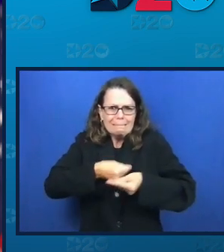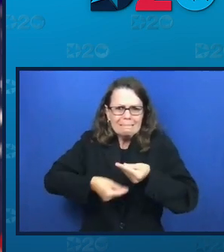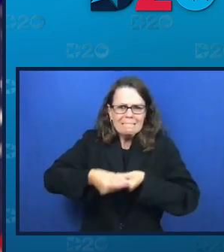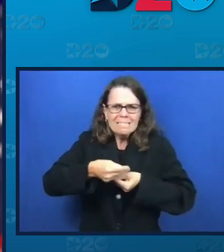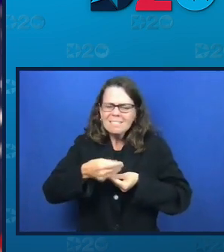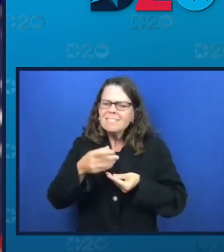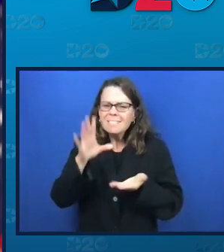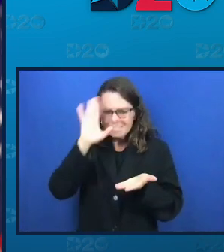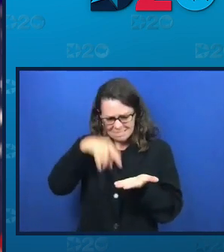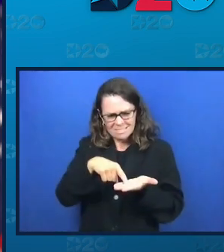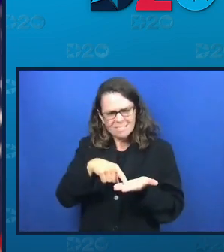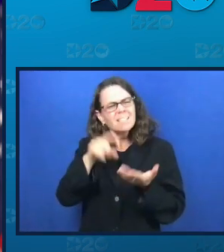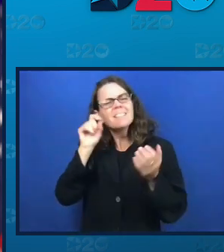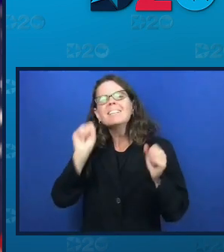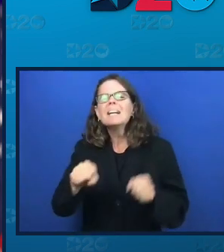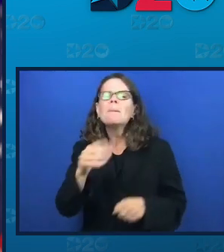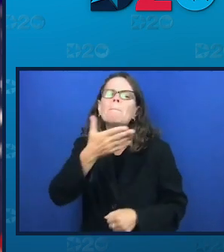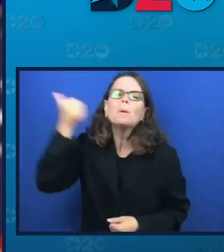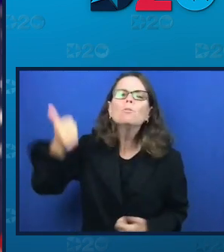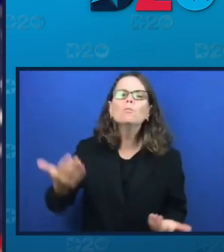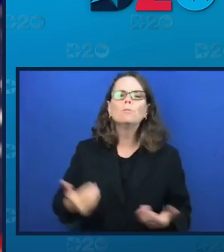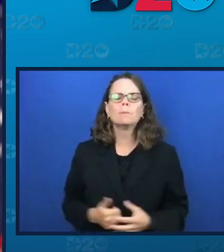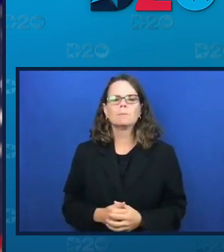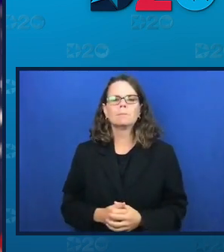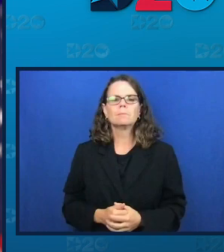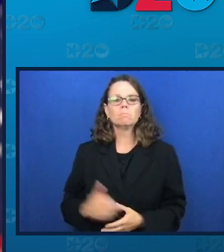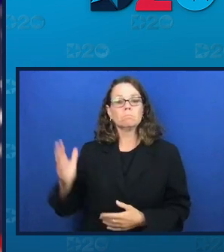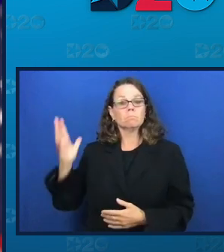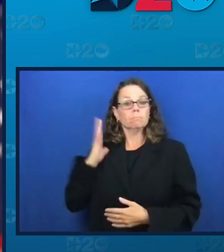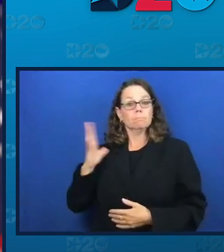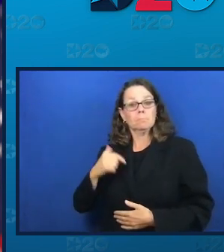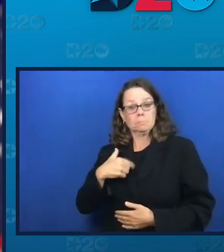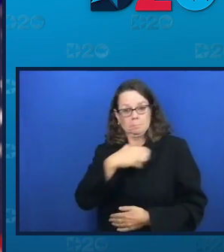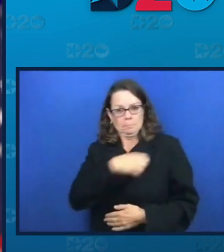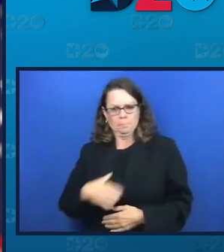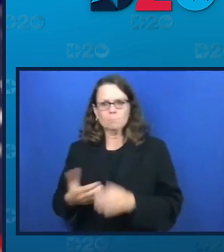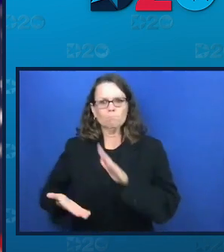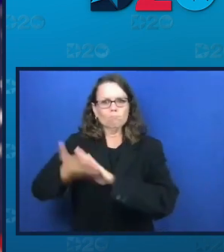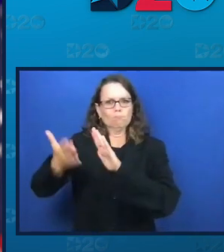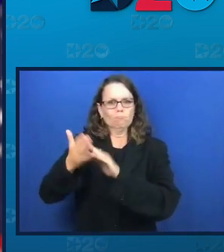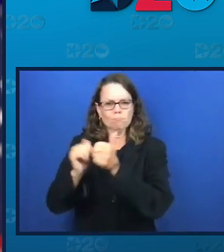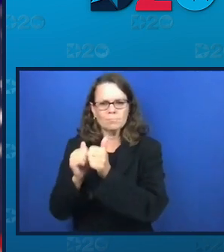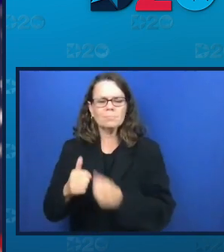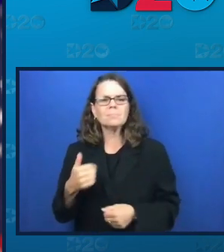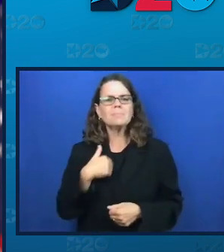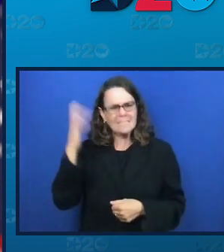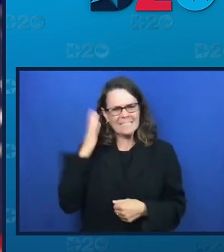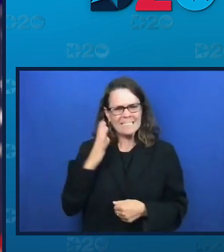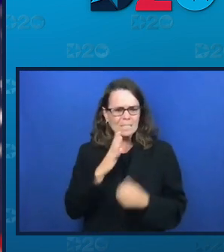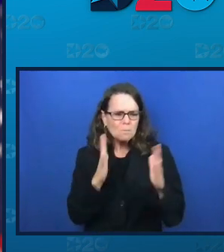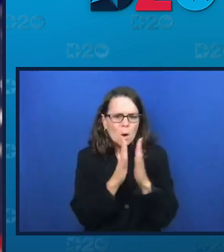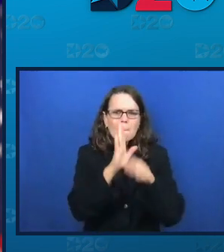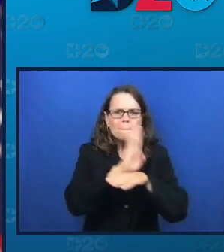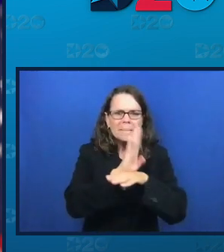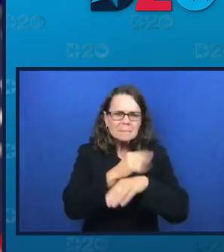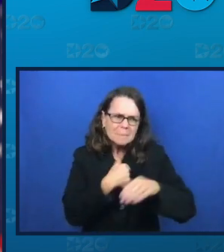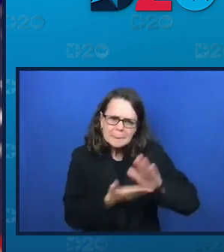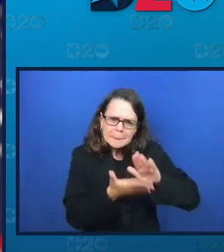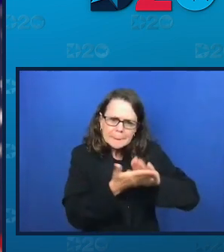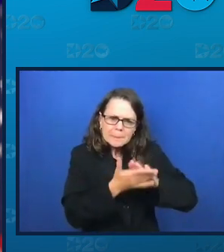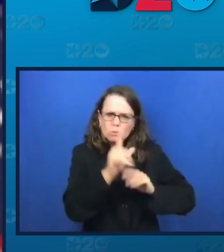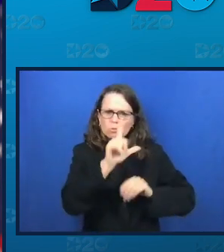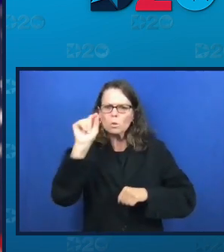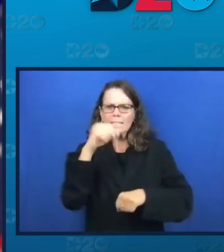started from scratch. So I want to ask small business owners and their employees one question, and it's a question